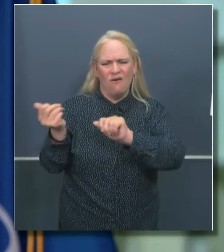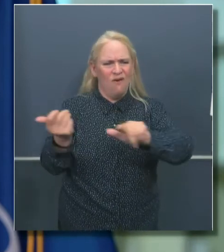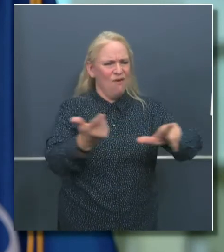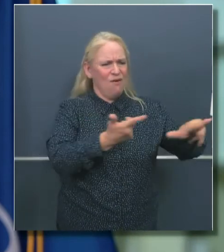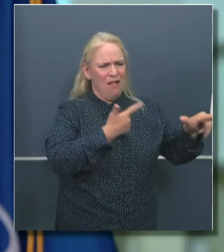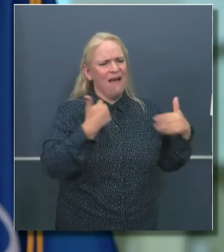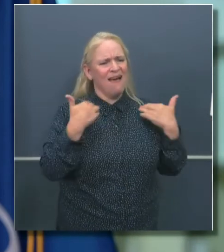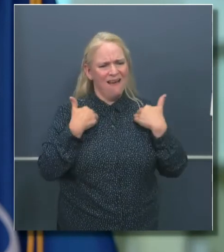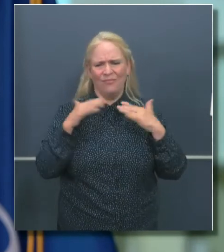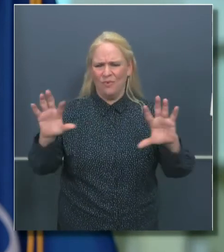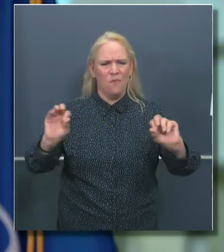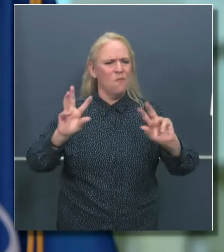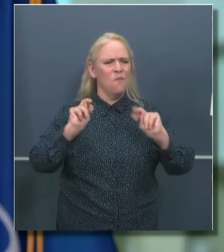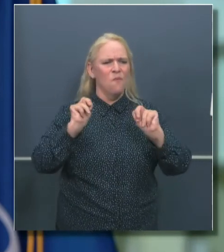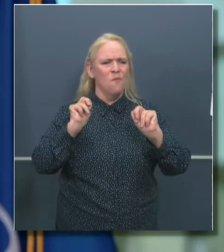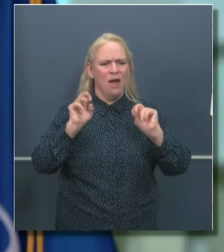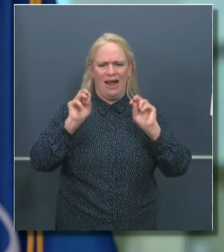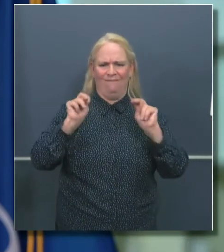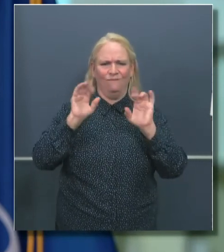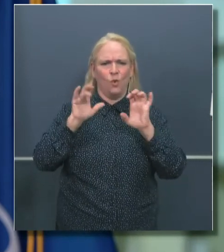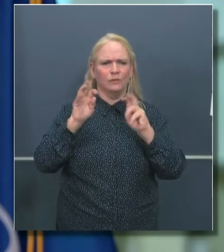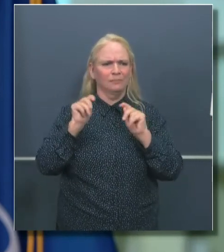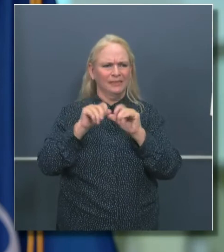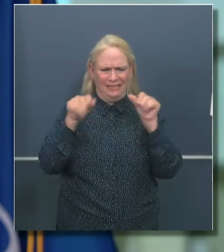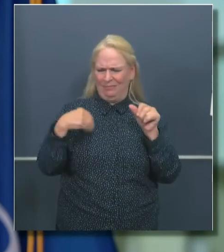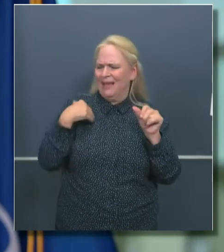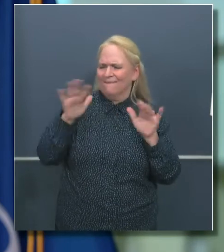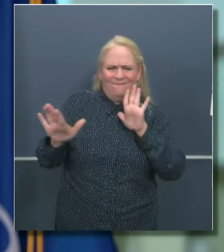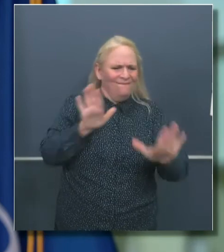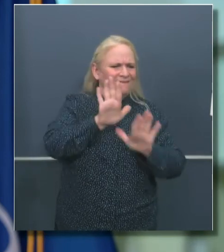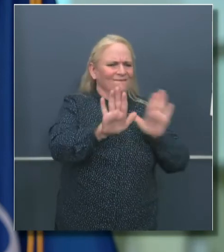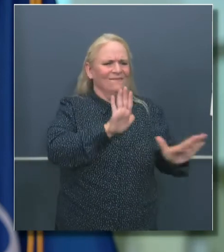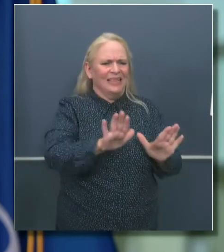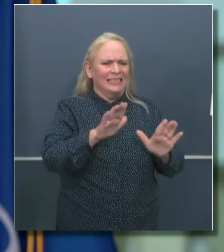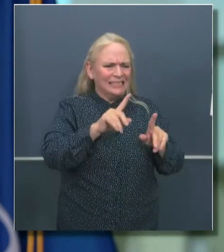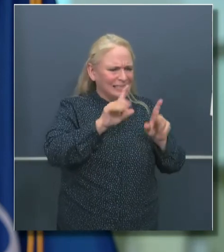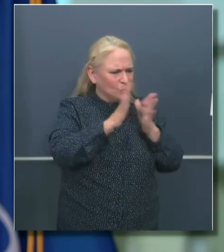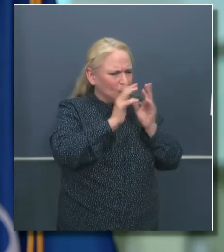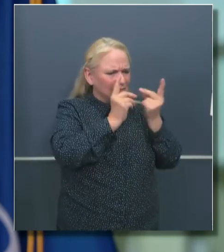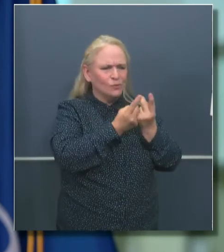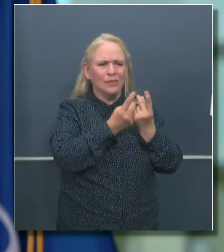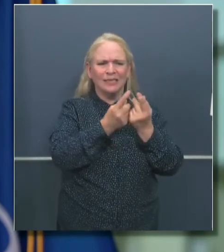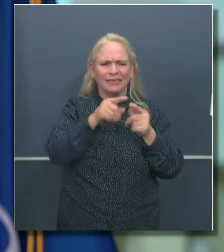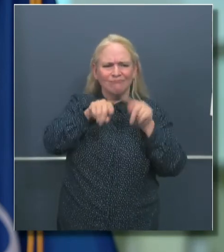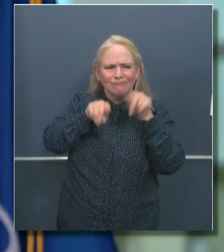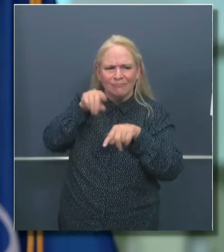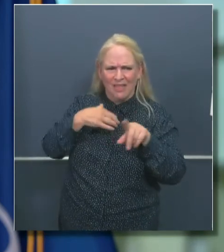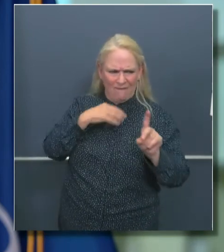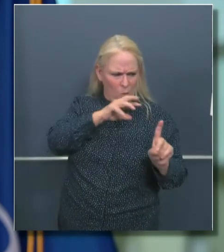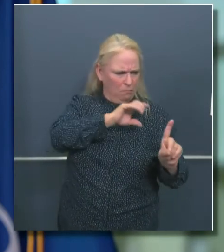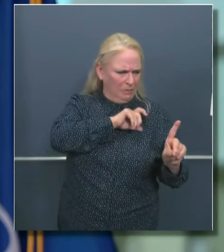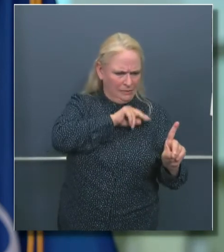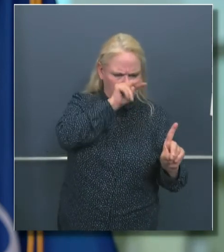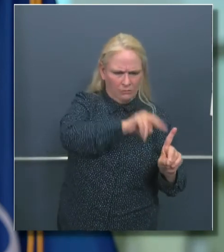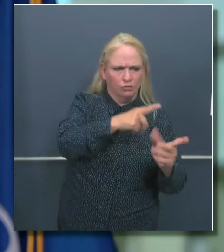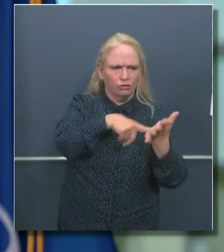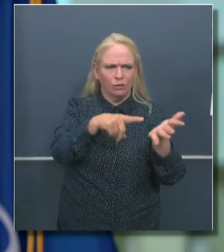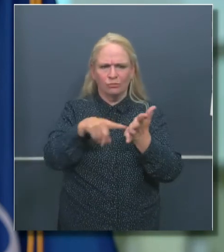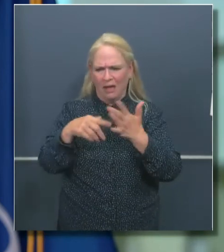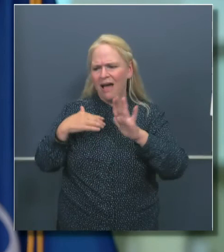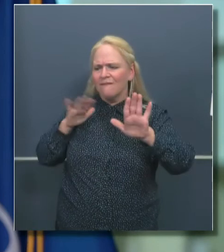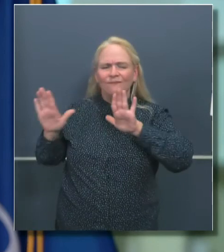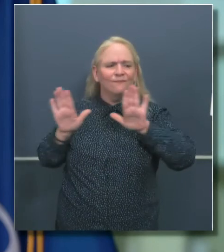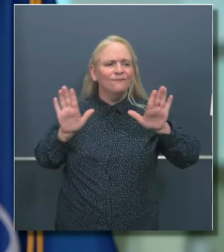reside even within the school system. Many of those school boards have hired their own police departments, which is a point of